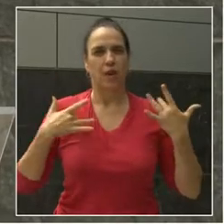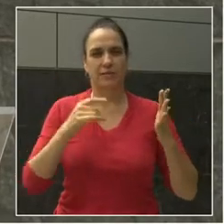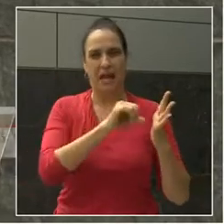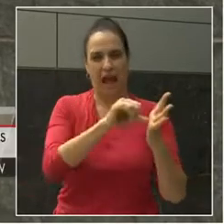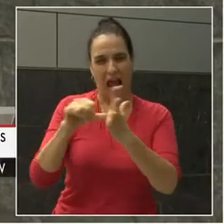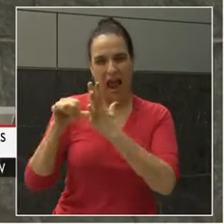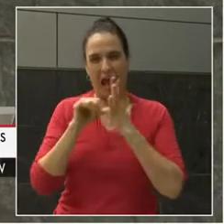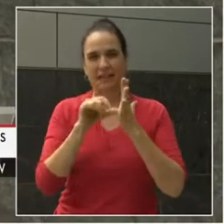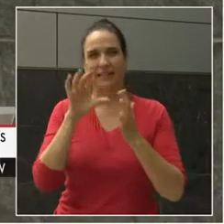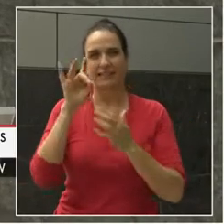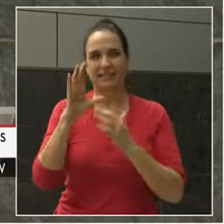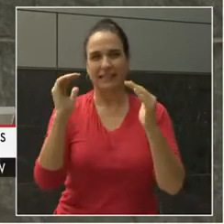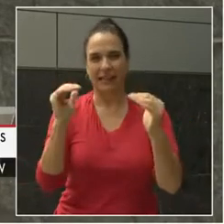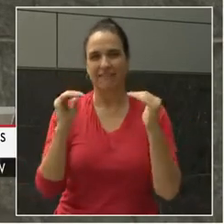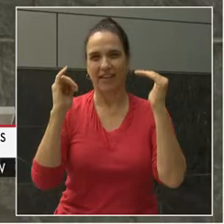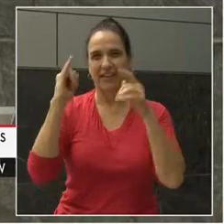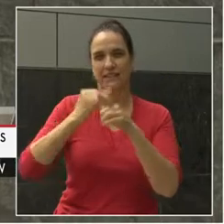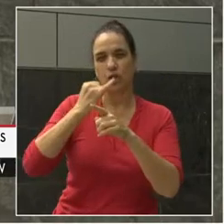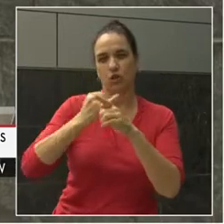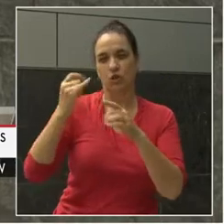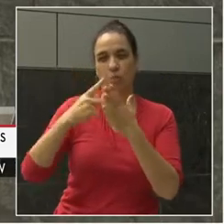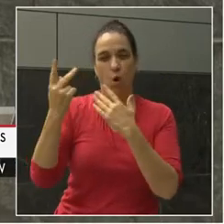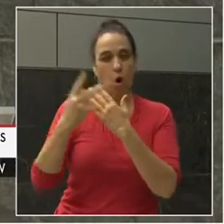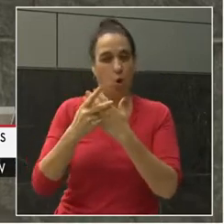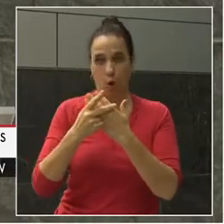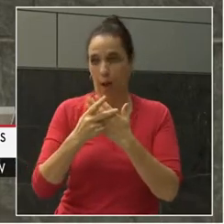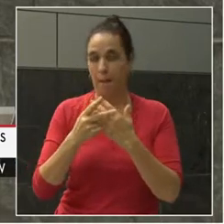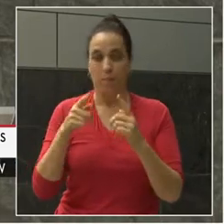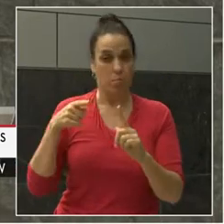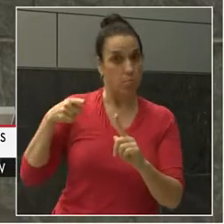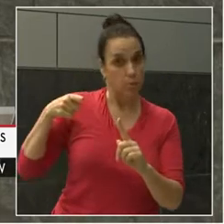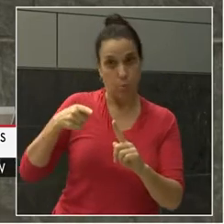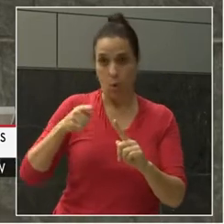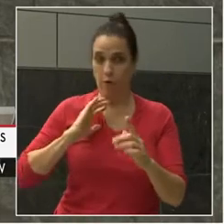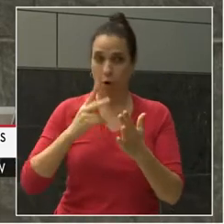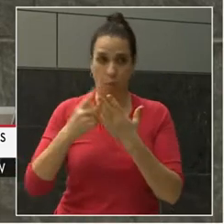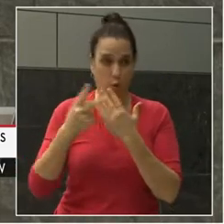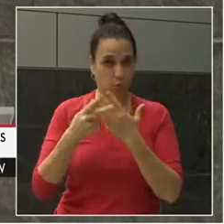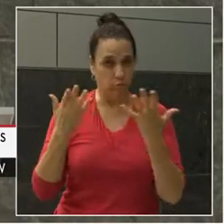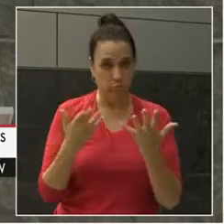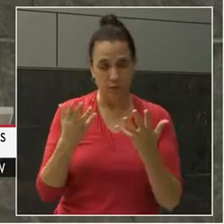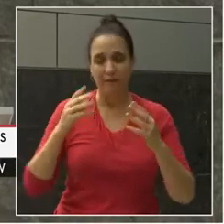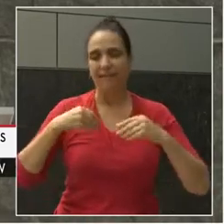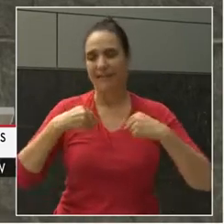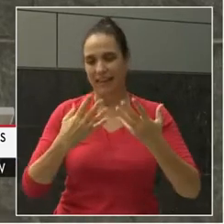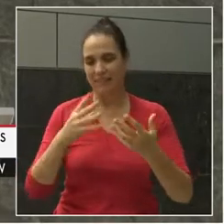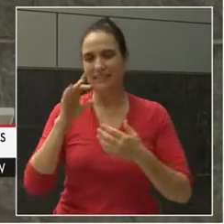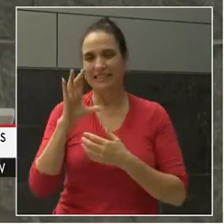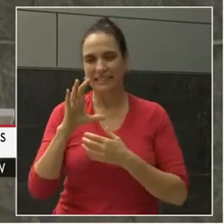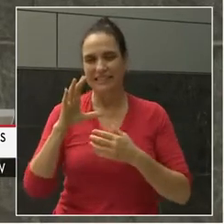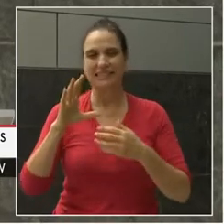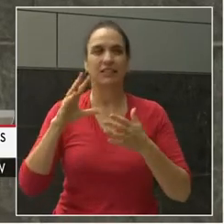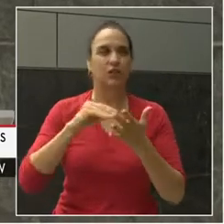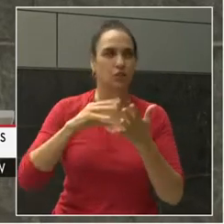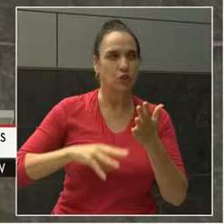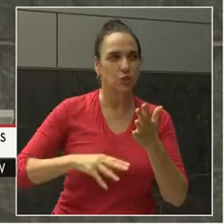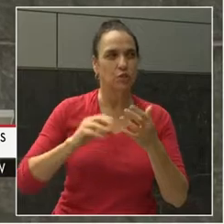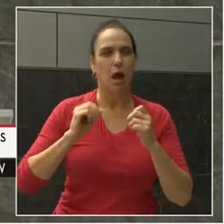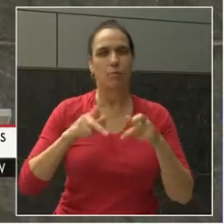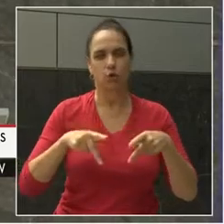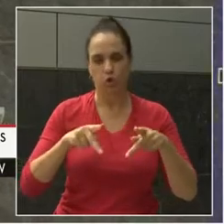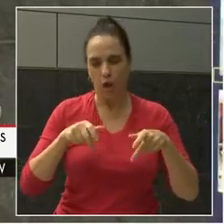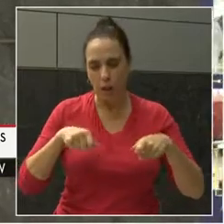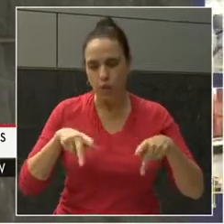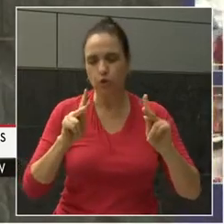Advanced Internship Program, which gives DC students the opportunity to gain work-based learning experiences and receive